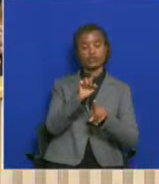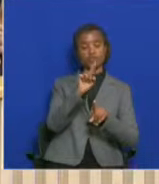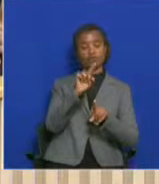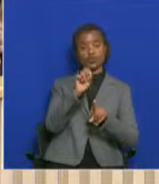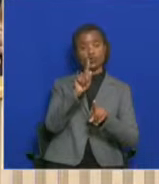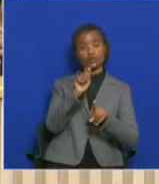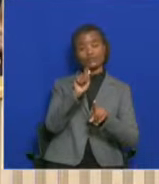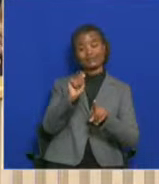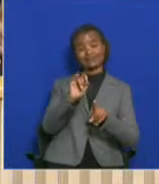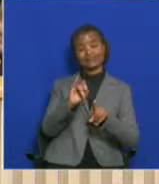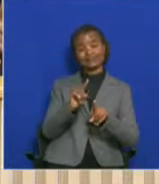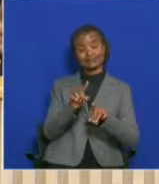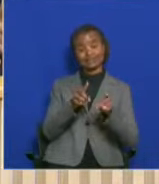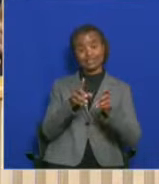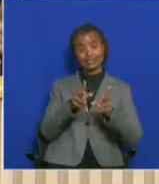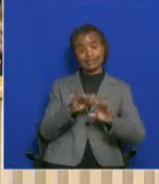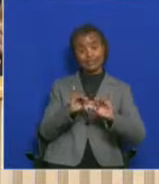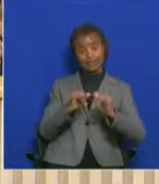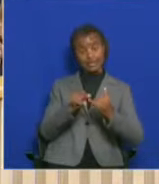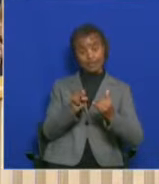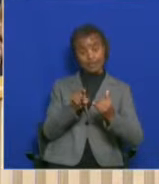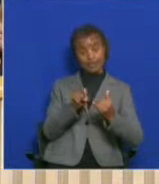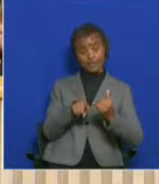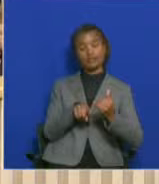Thank you, Mr.